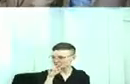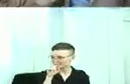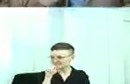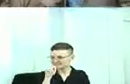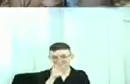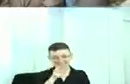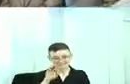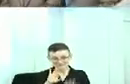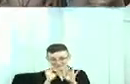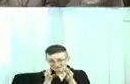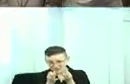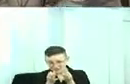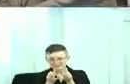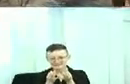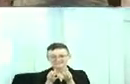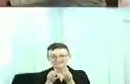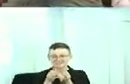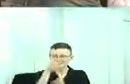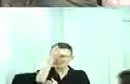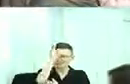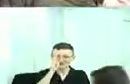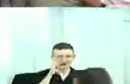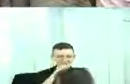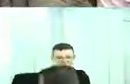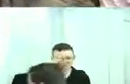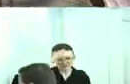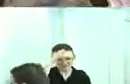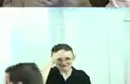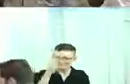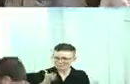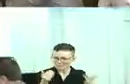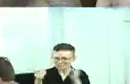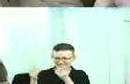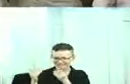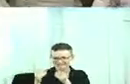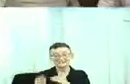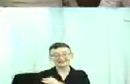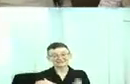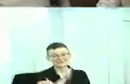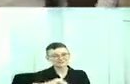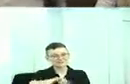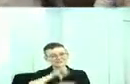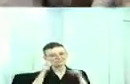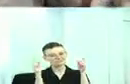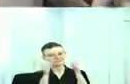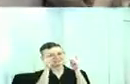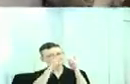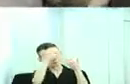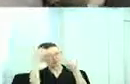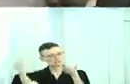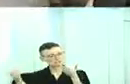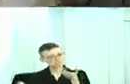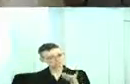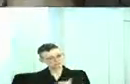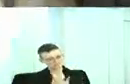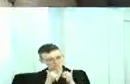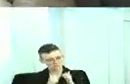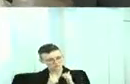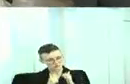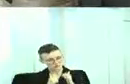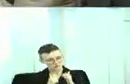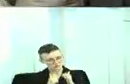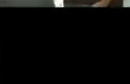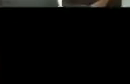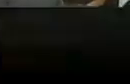down. Easter is a special time. It's a time when we celebrate renewal and rebirth, and something that makes it really,